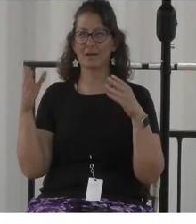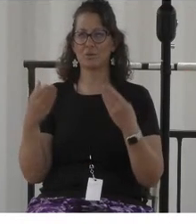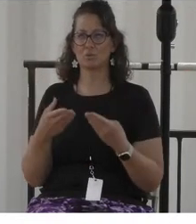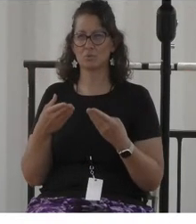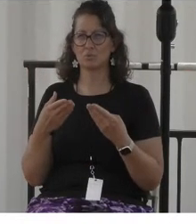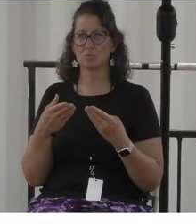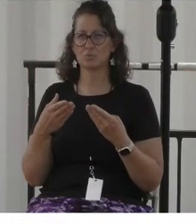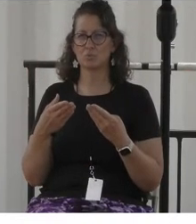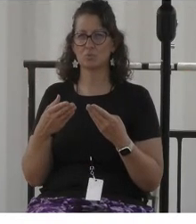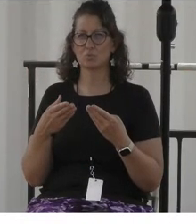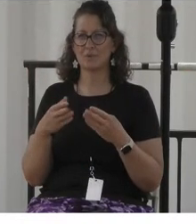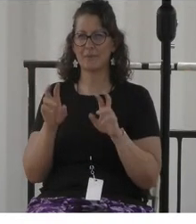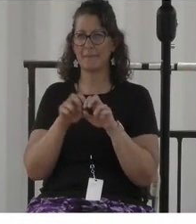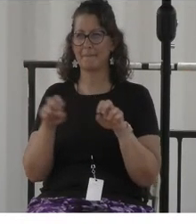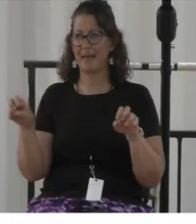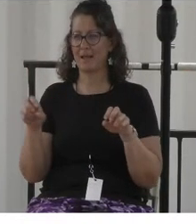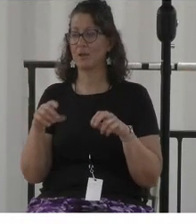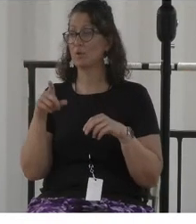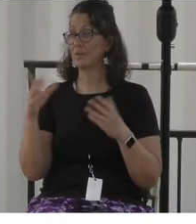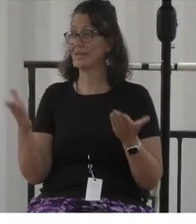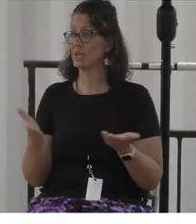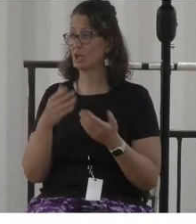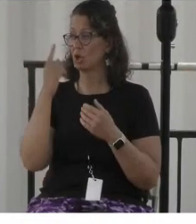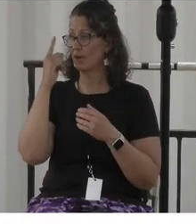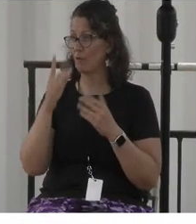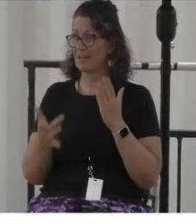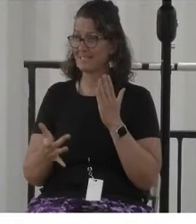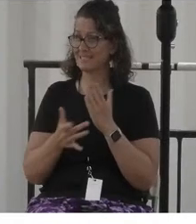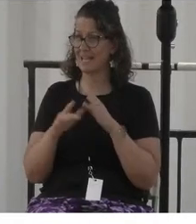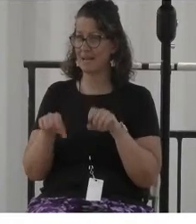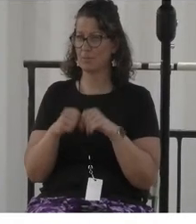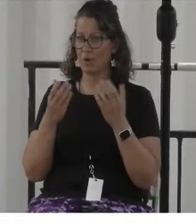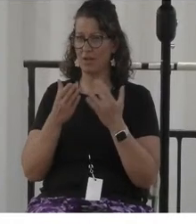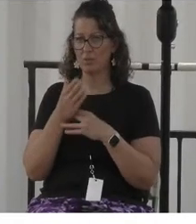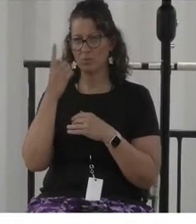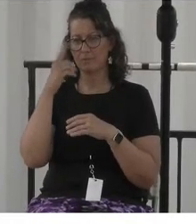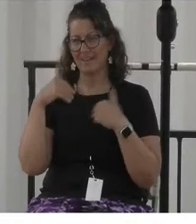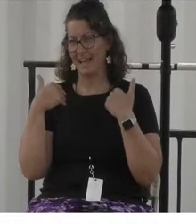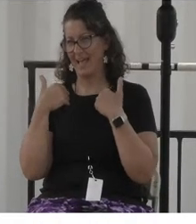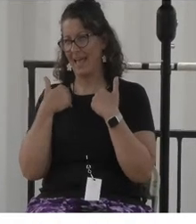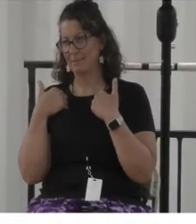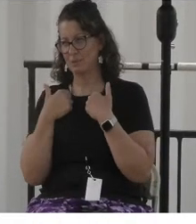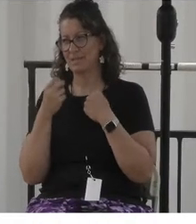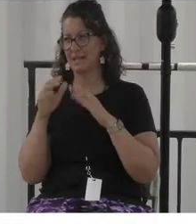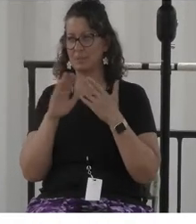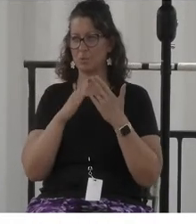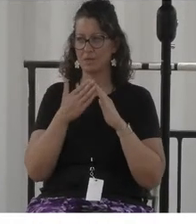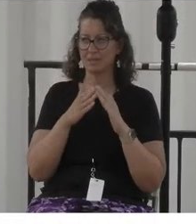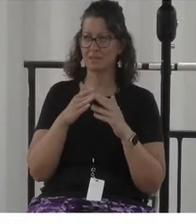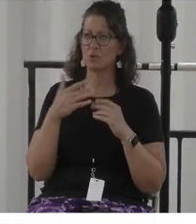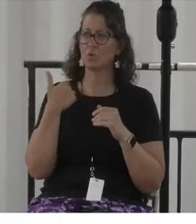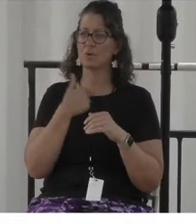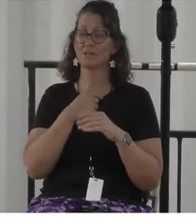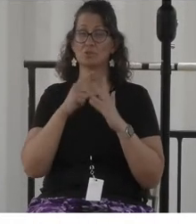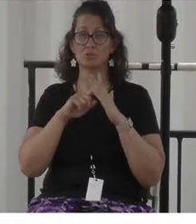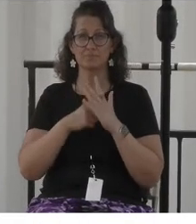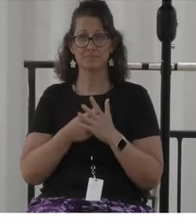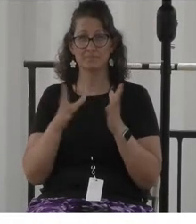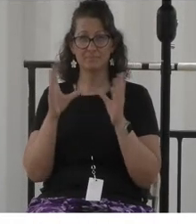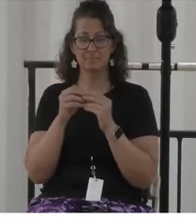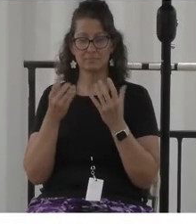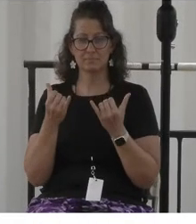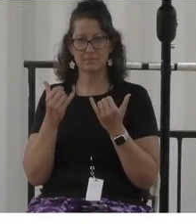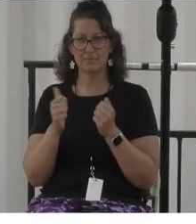introduce our panel. You are here for Tech Breakthroughs for Animals and Communities. And we're gonna start our session today with a